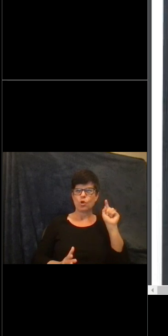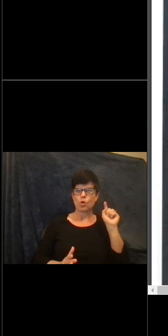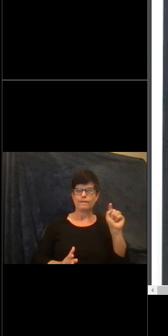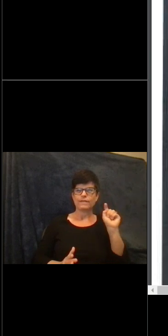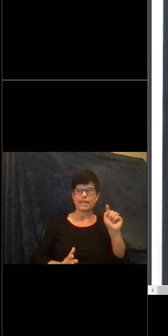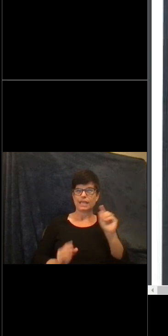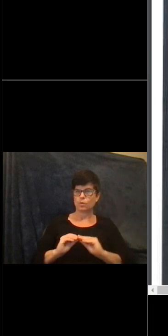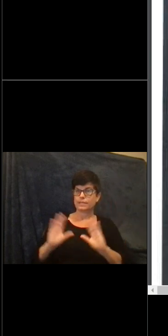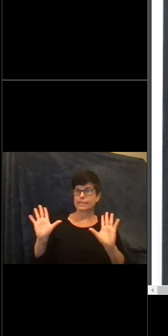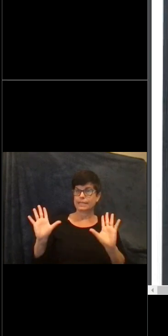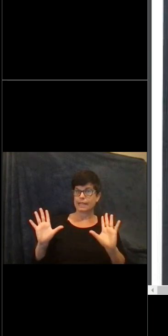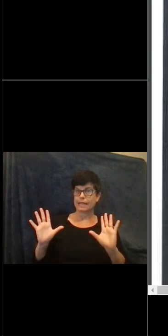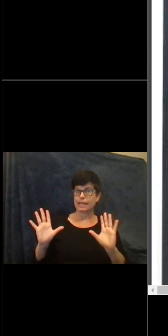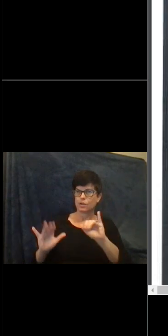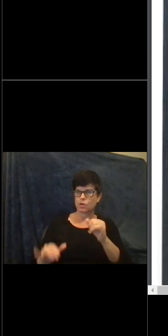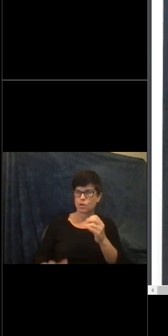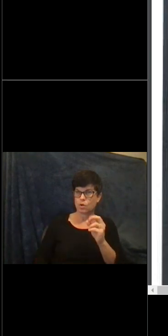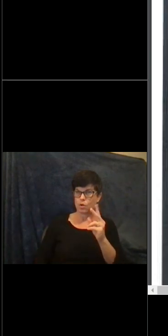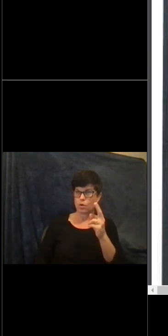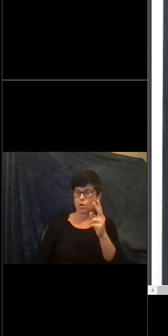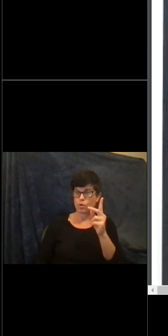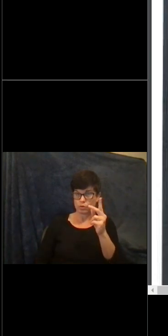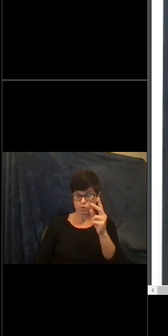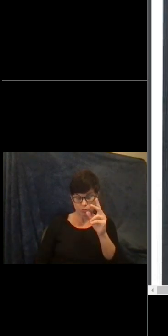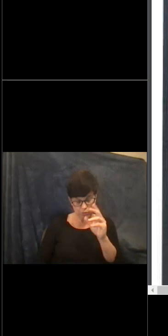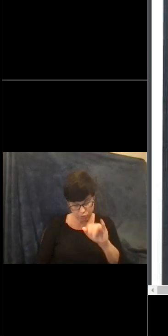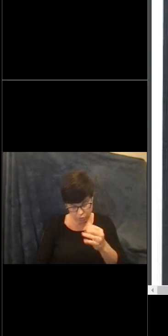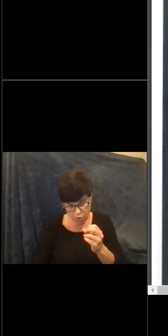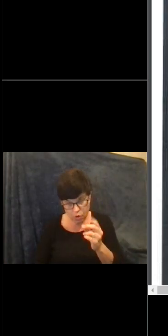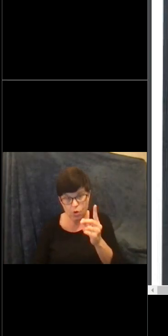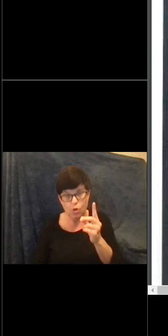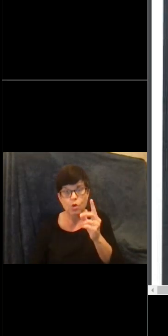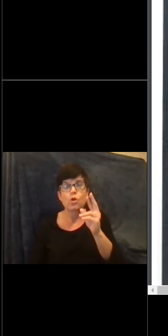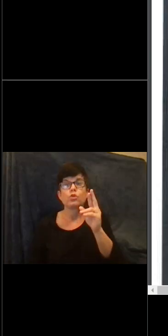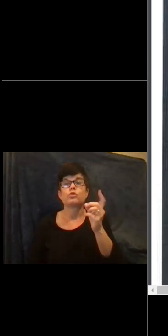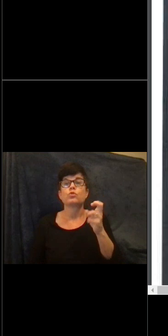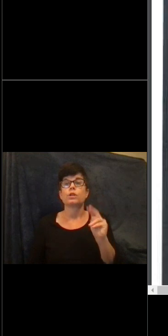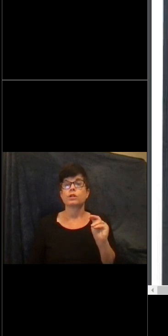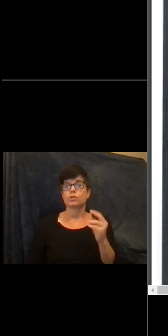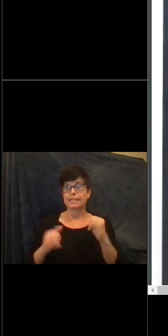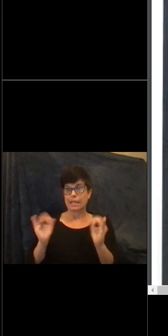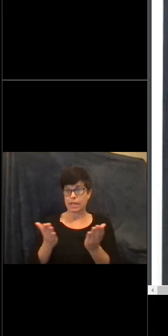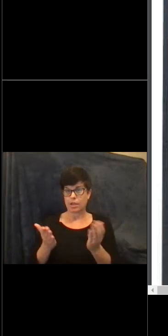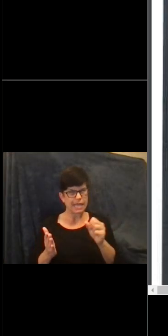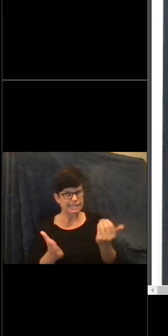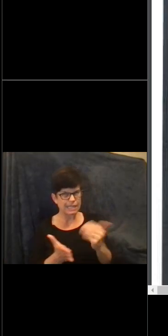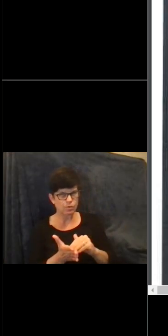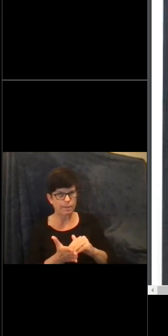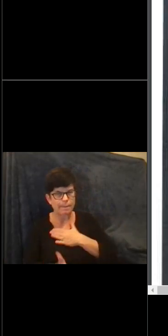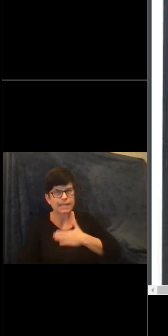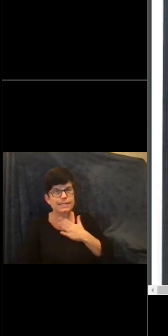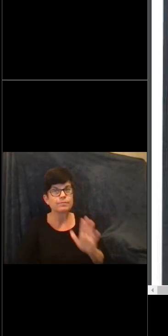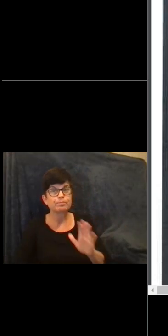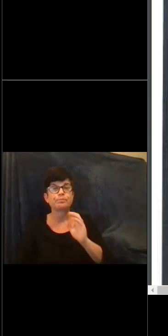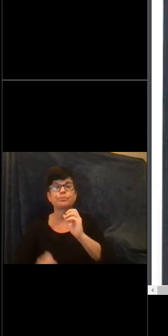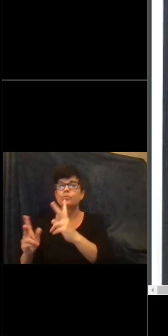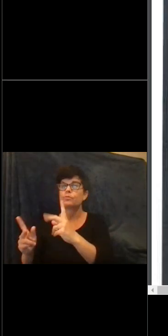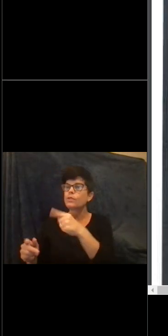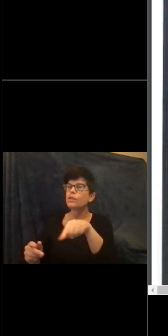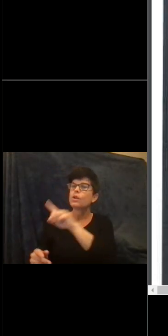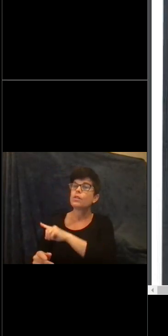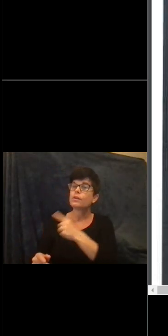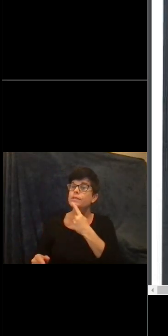part that I missed. Jordan, are you still on? I am. Can you repeat that, please? So essentially